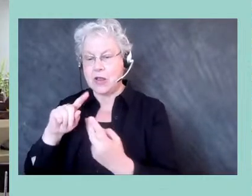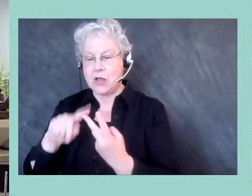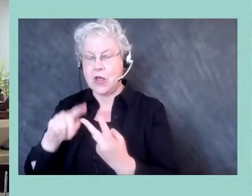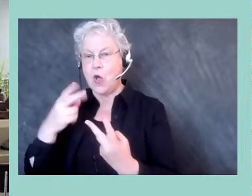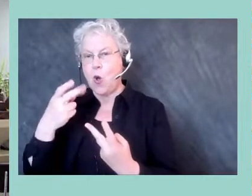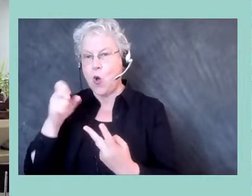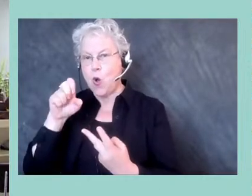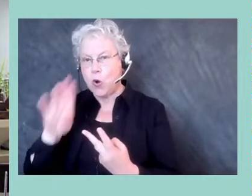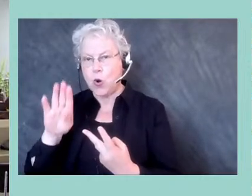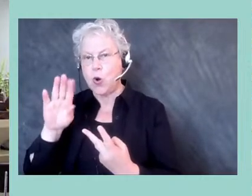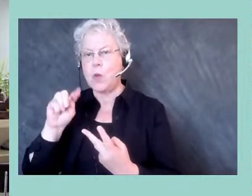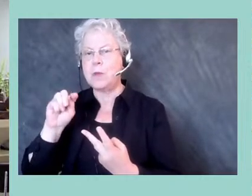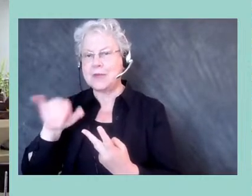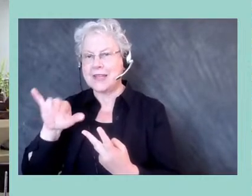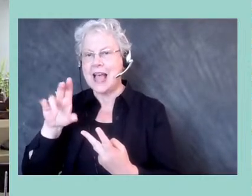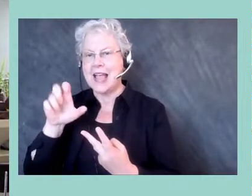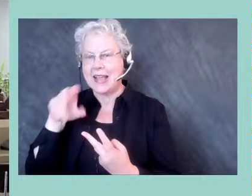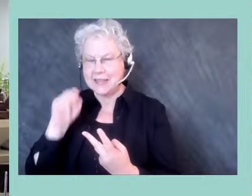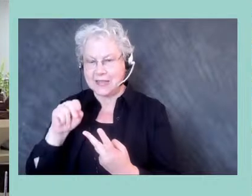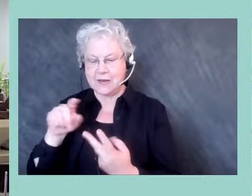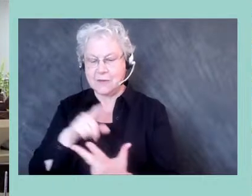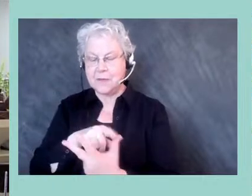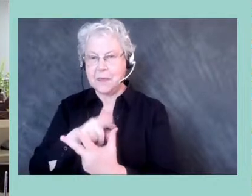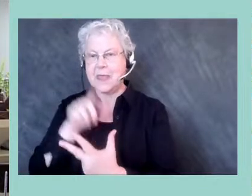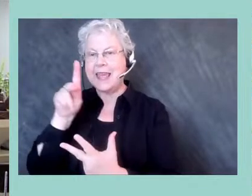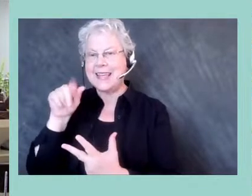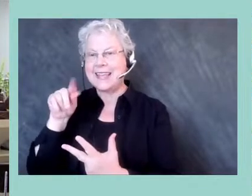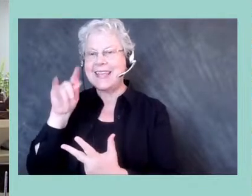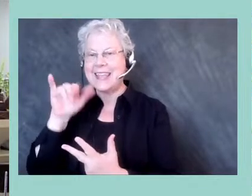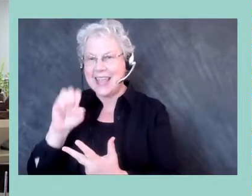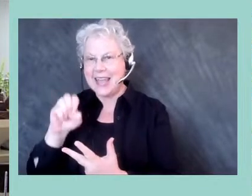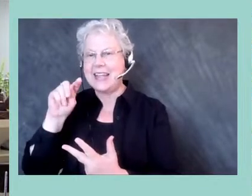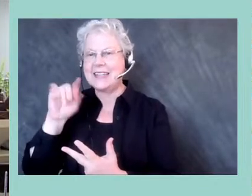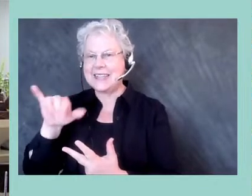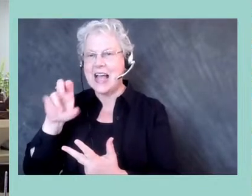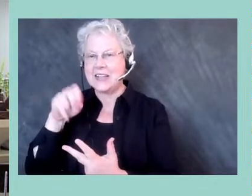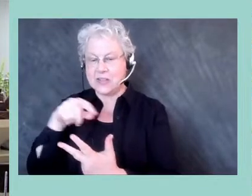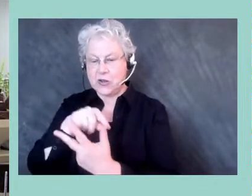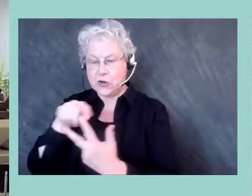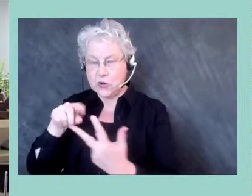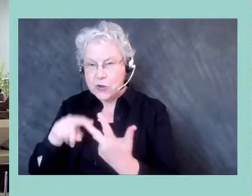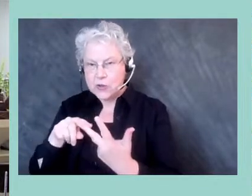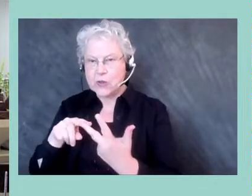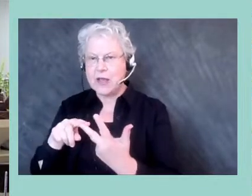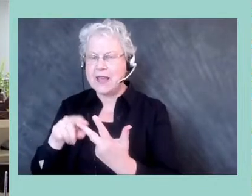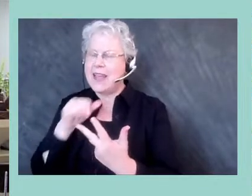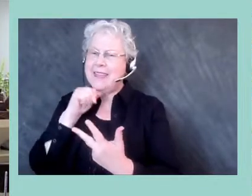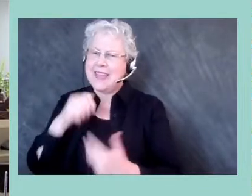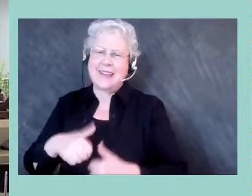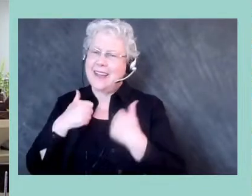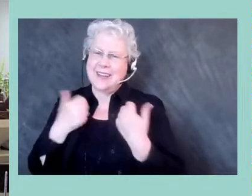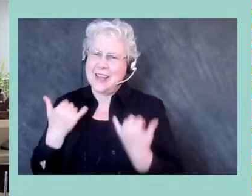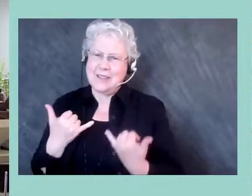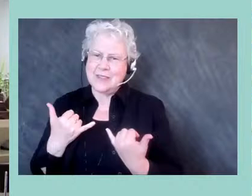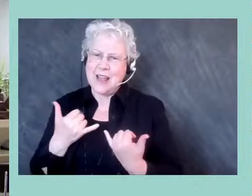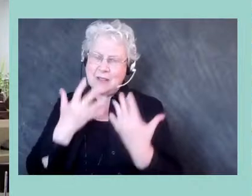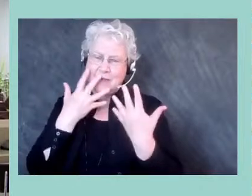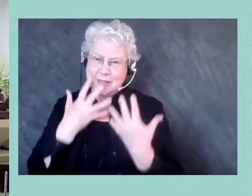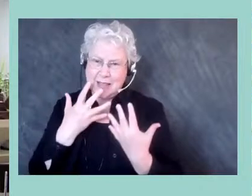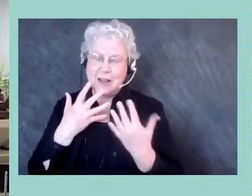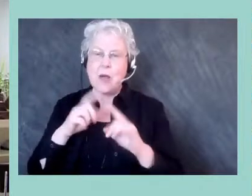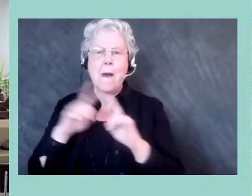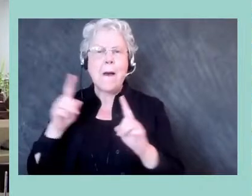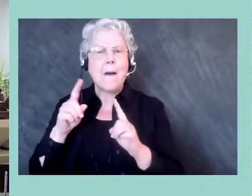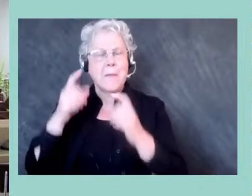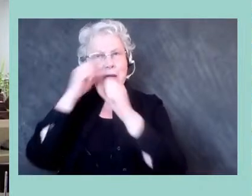late Katie Tyson, had a dream for youth and young adults to be empowered to live out their dreams,